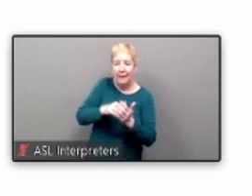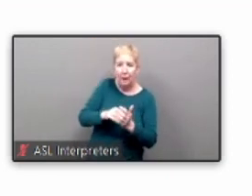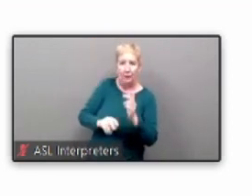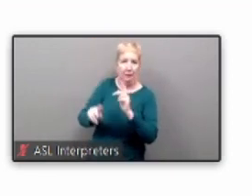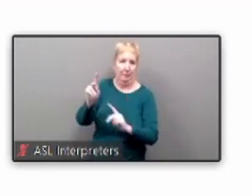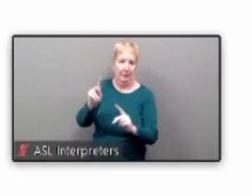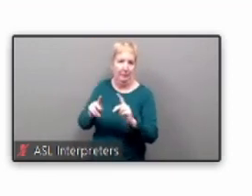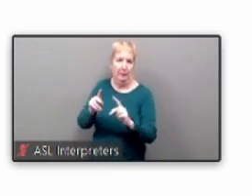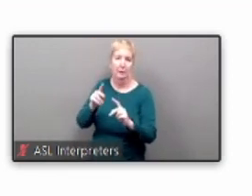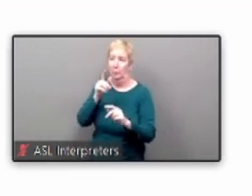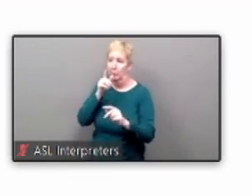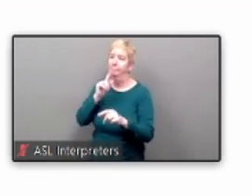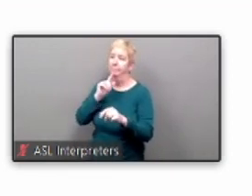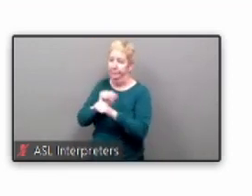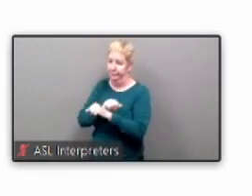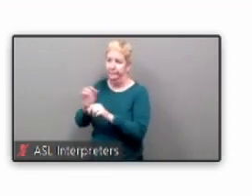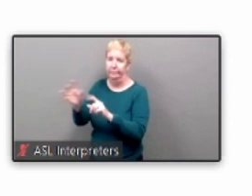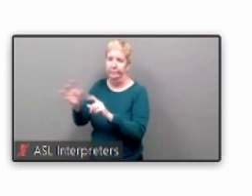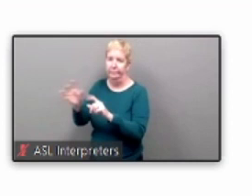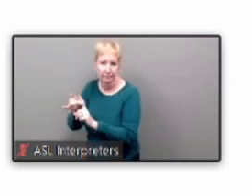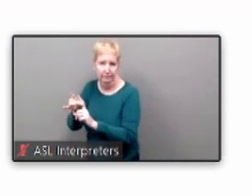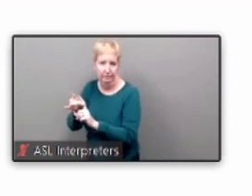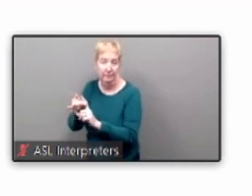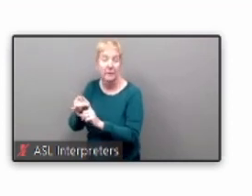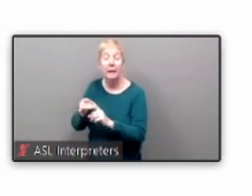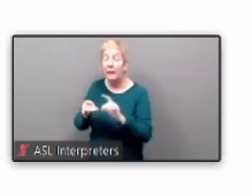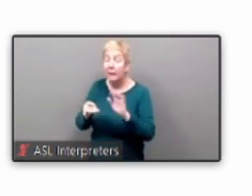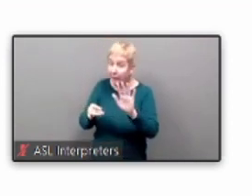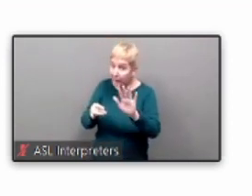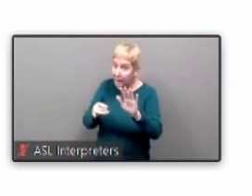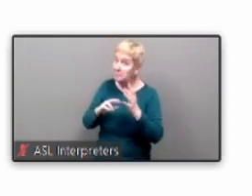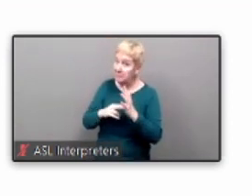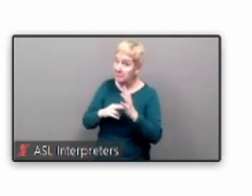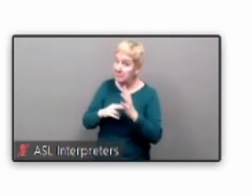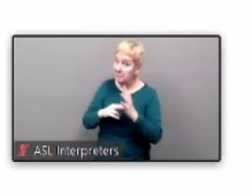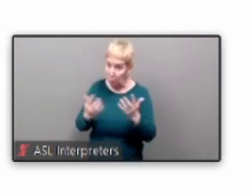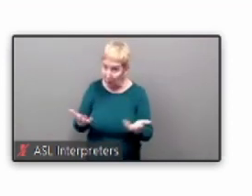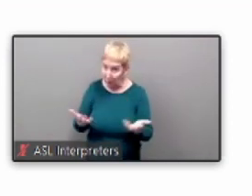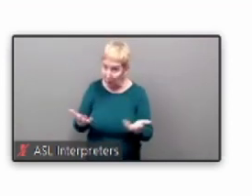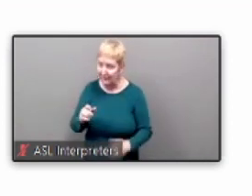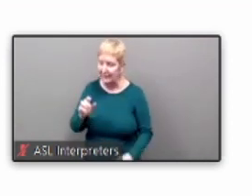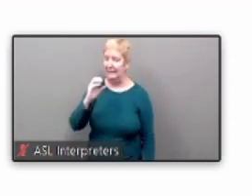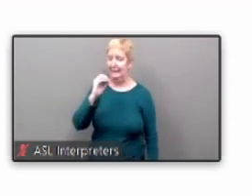breakthrough infections. What that equates to is